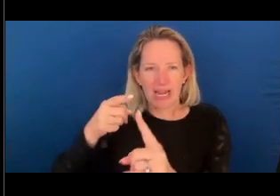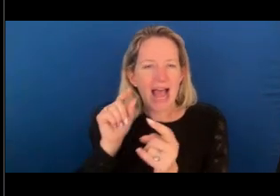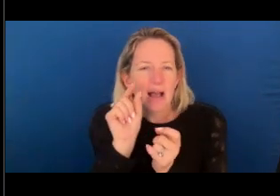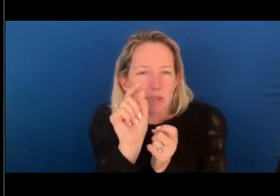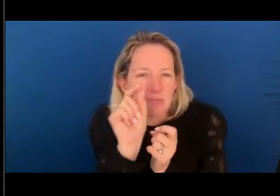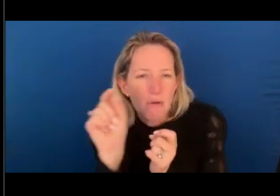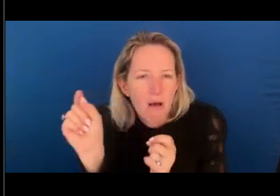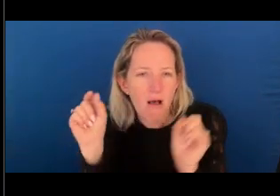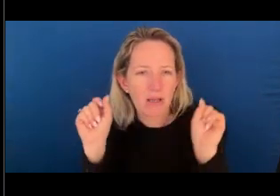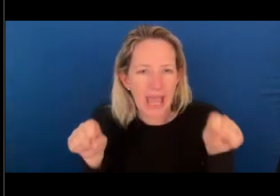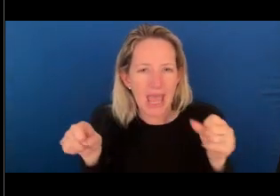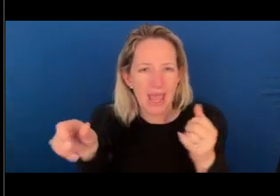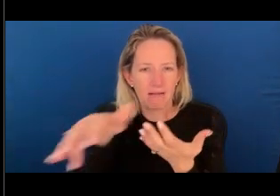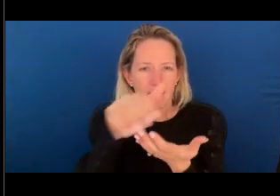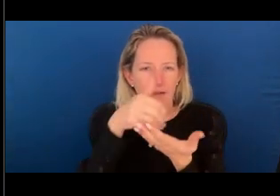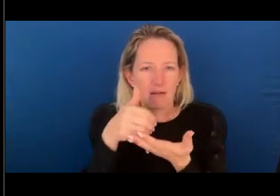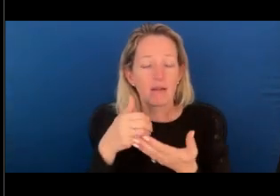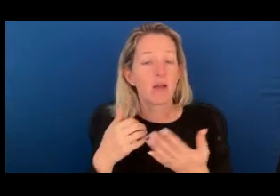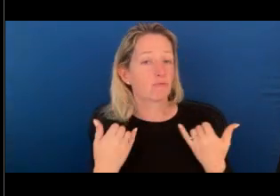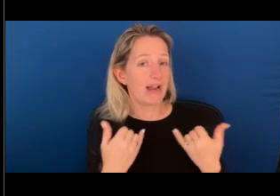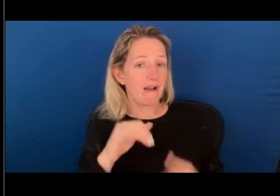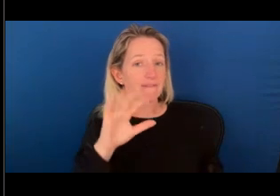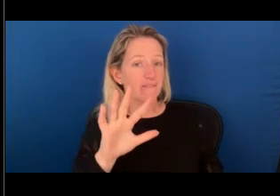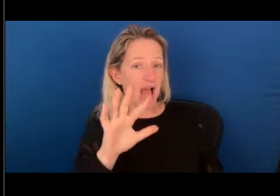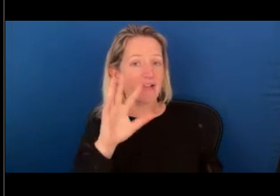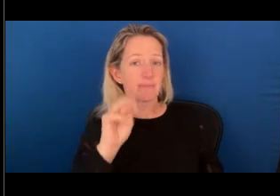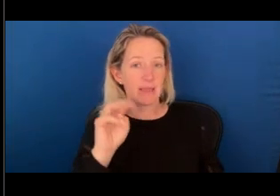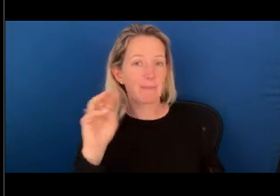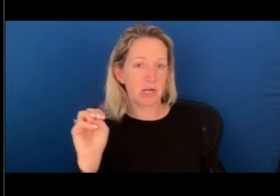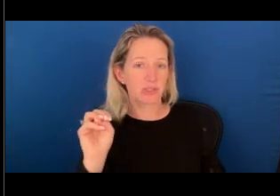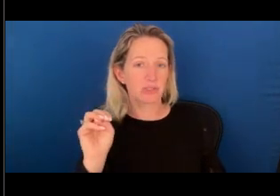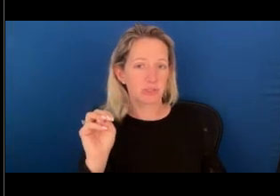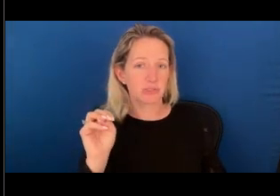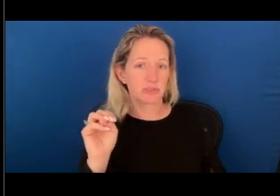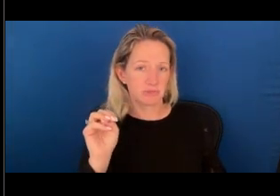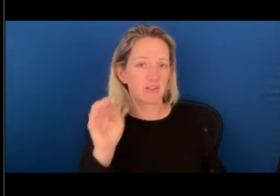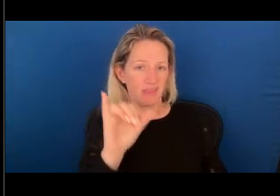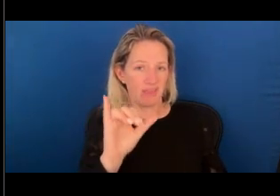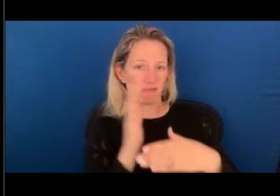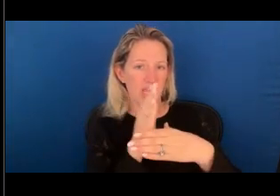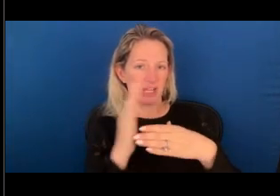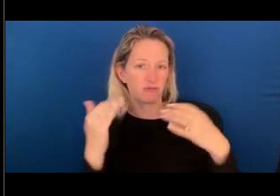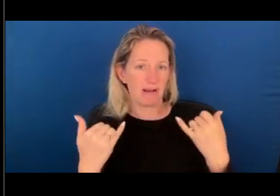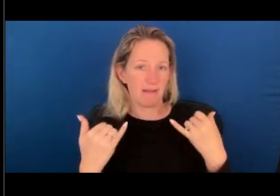small? At the moment, we're targeting about 5 millimeters and in that range.